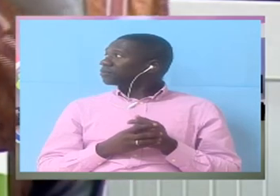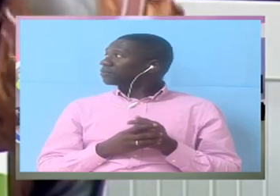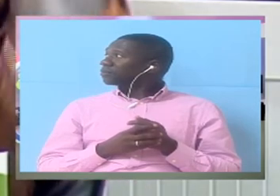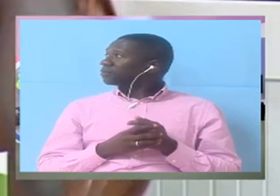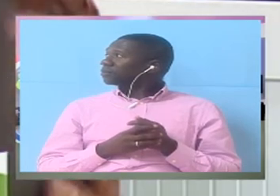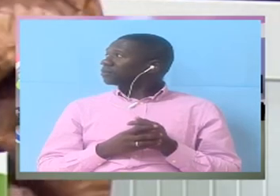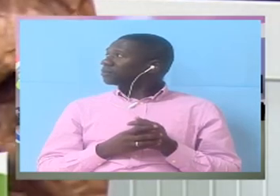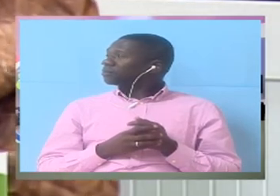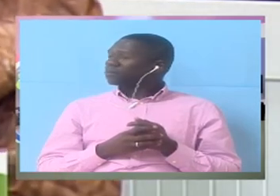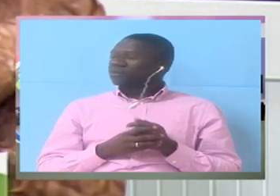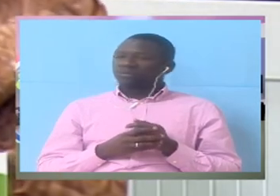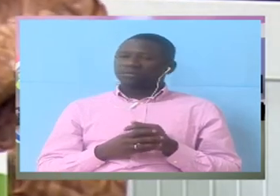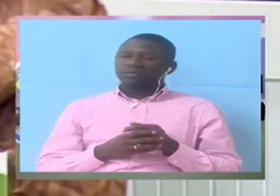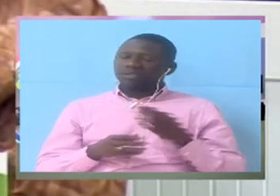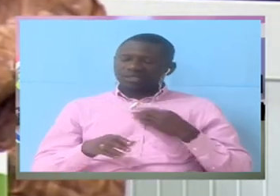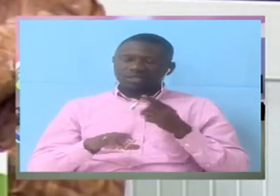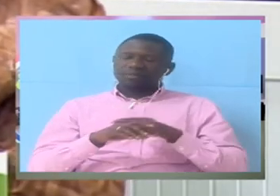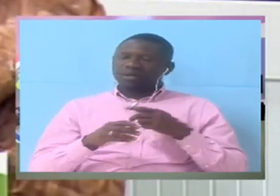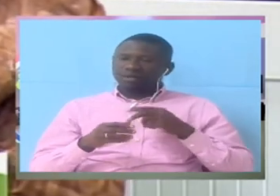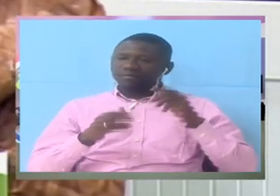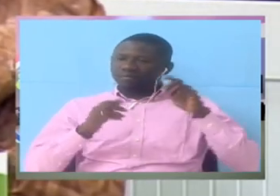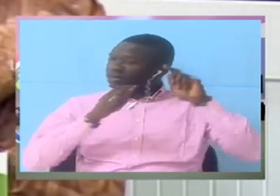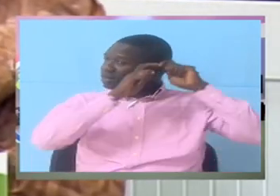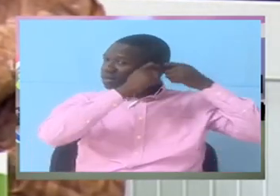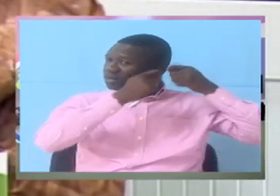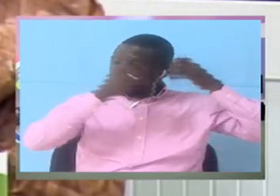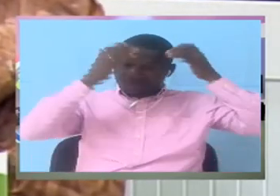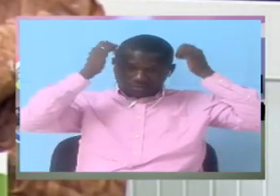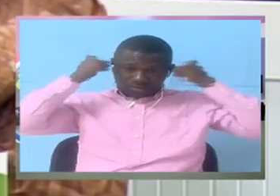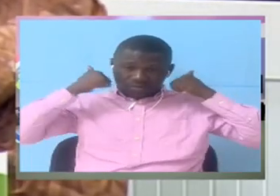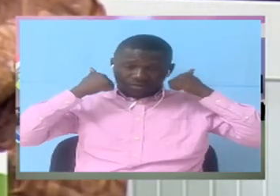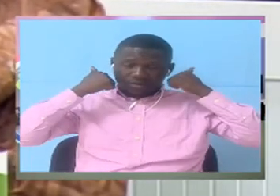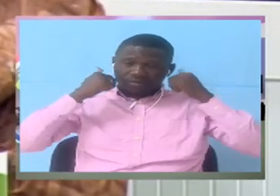seconds. That time I had a rasta hat on.